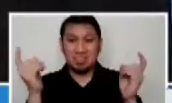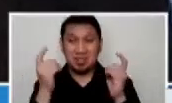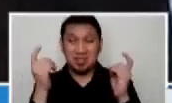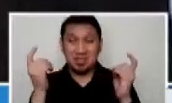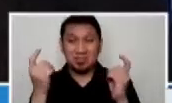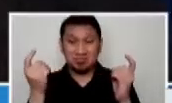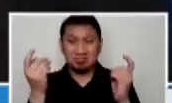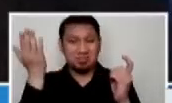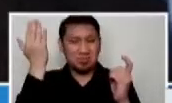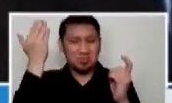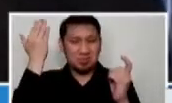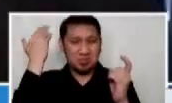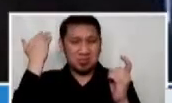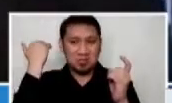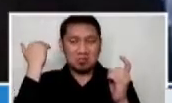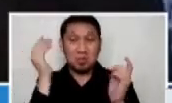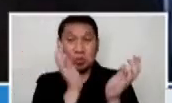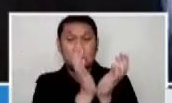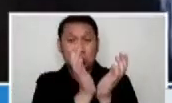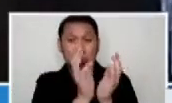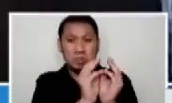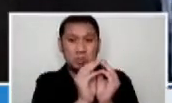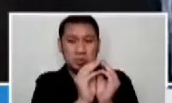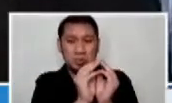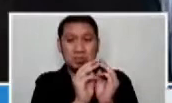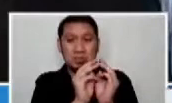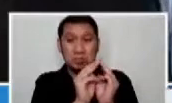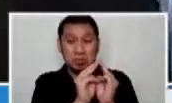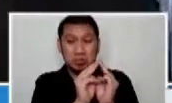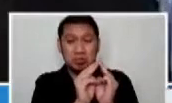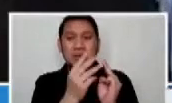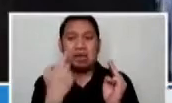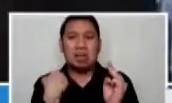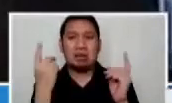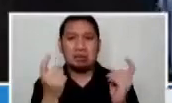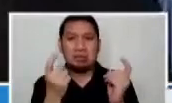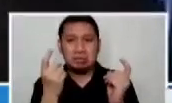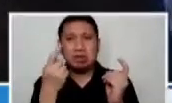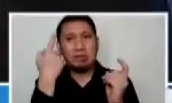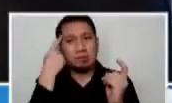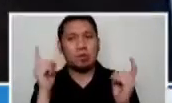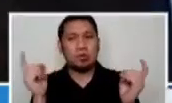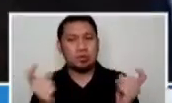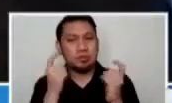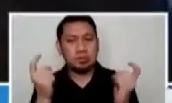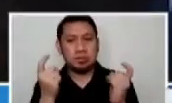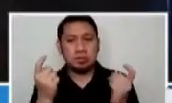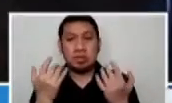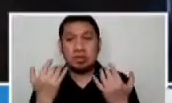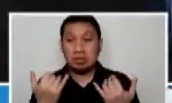Dahil sa ipinagbabawal ang mass gathering sa ilalim ng community quarantine guidelines na ipinatutupad sa